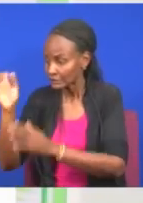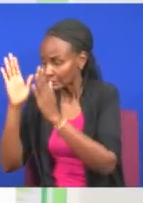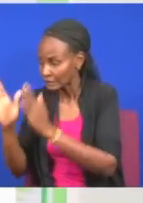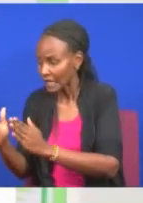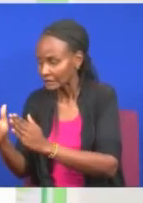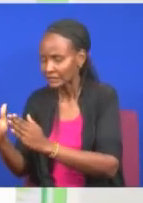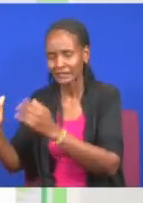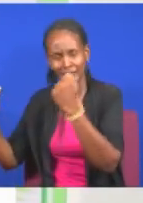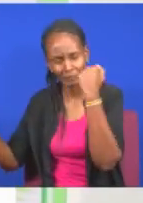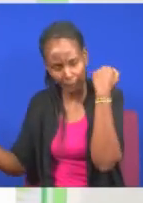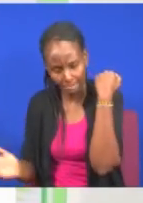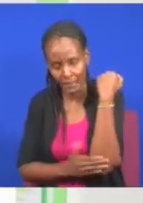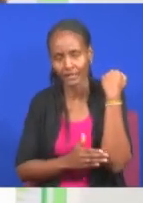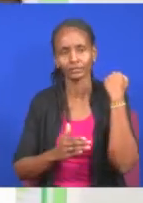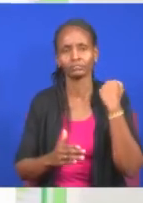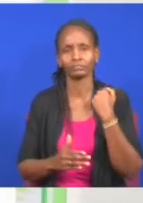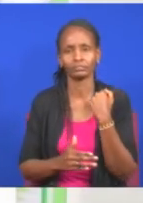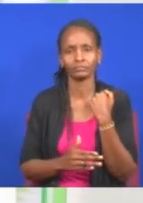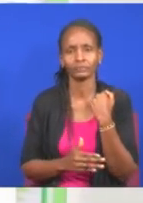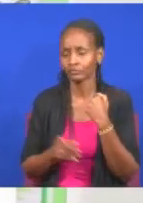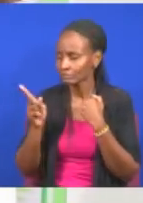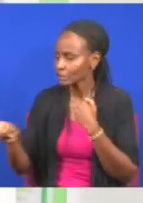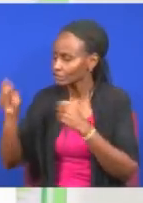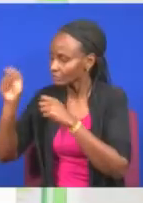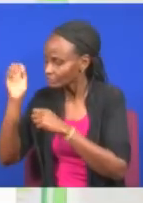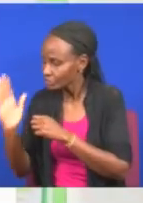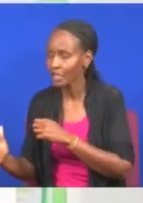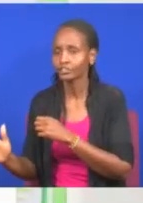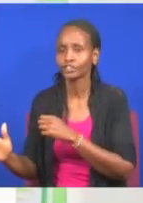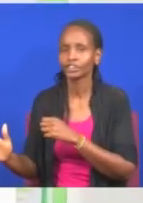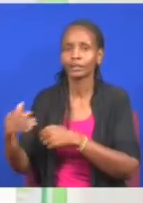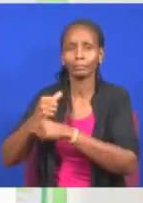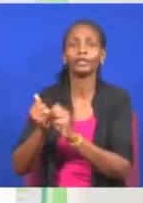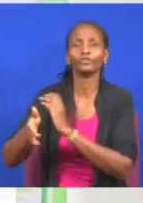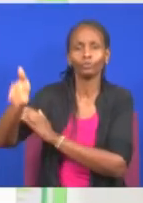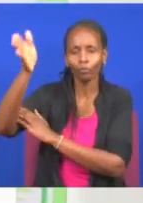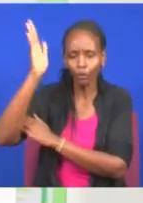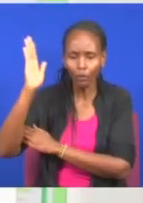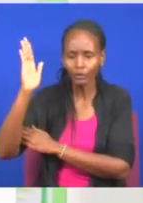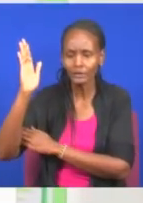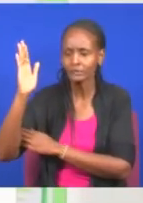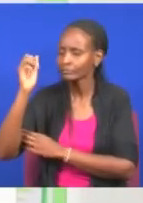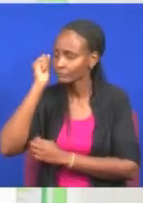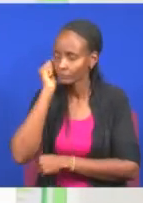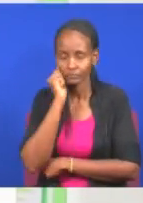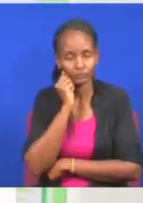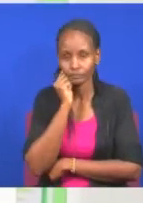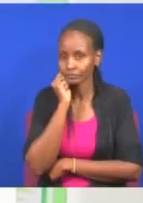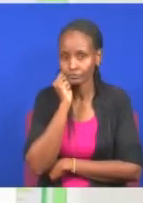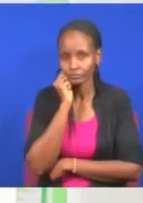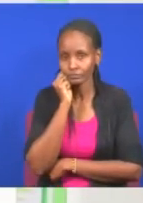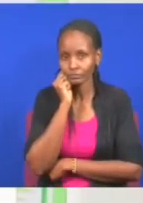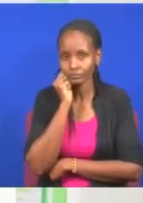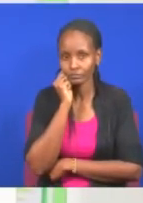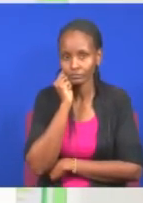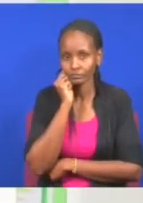a very good judge. Now, this judge made God very, very sad, boys and girls. And it's